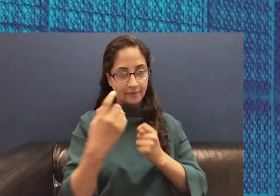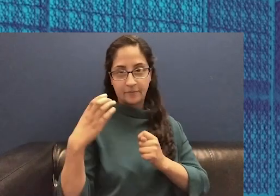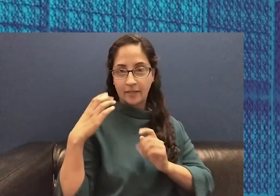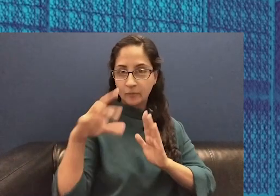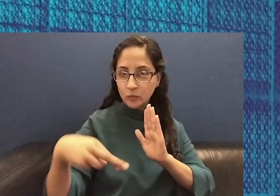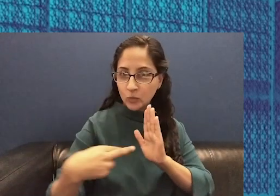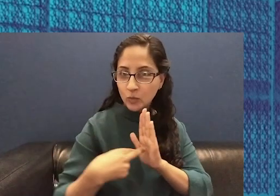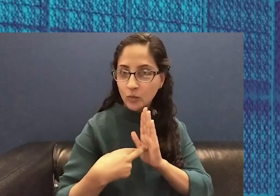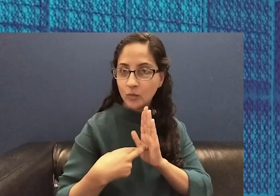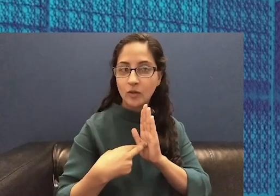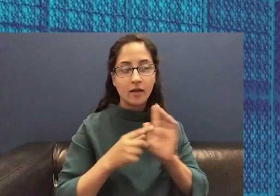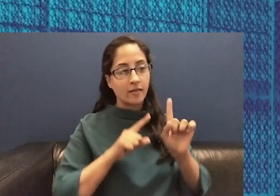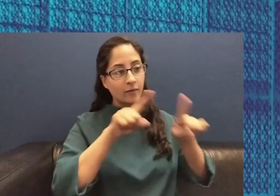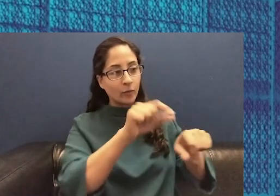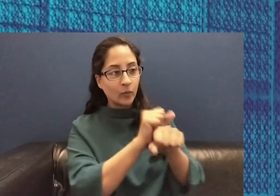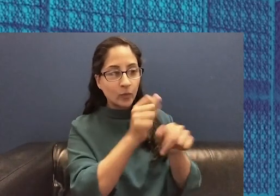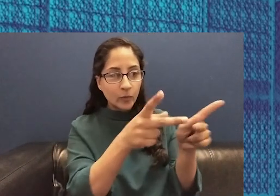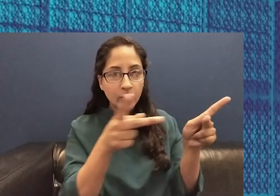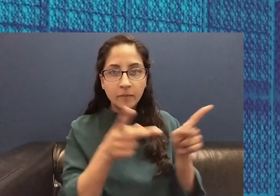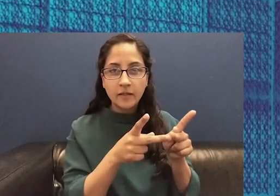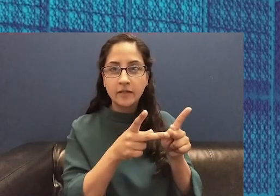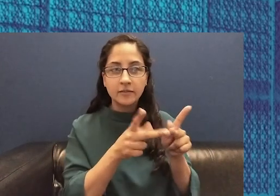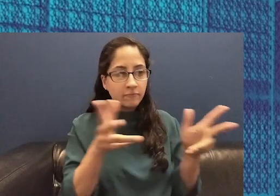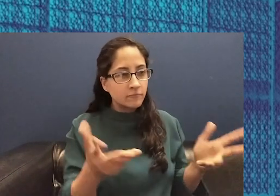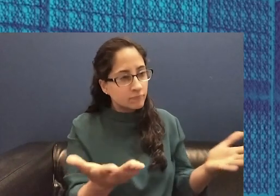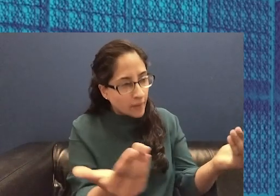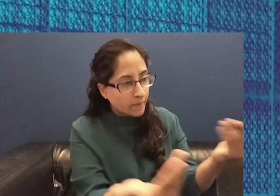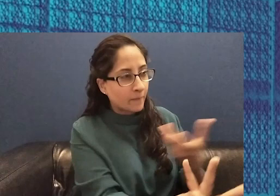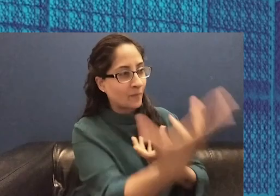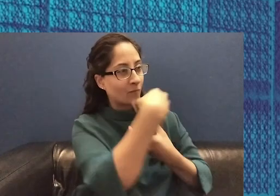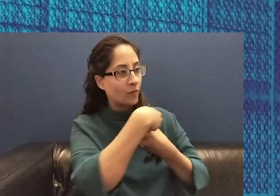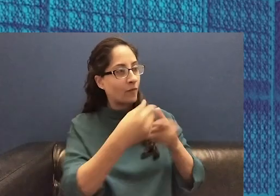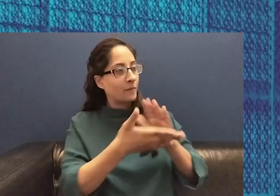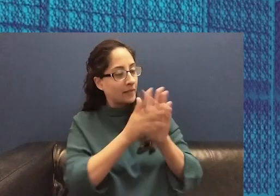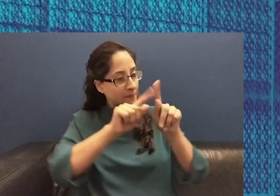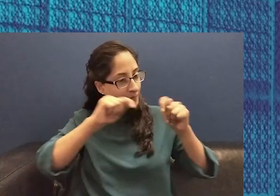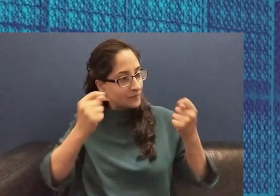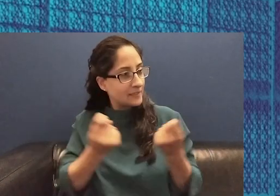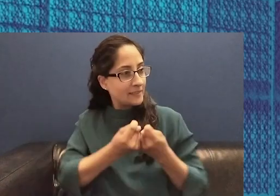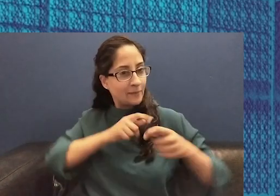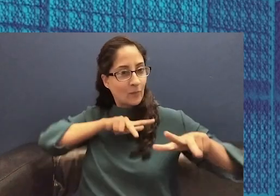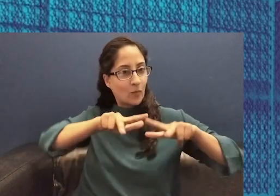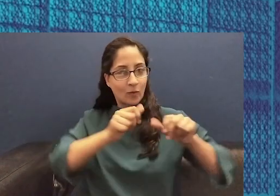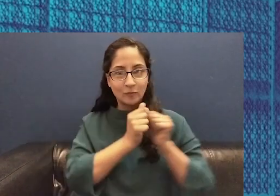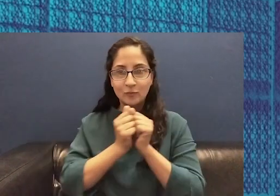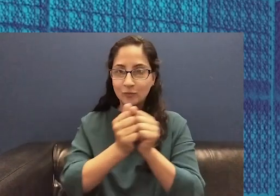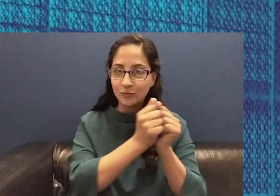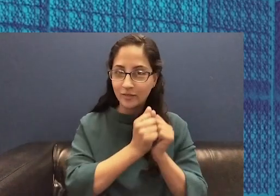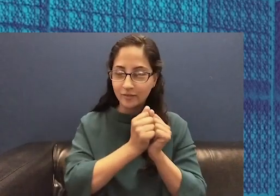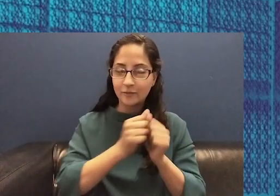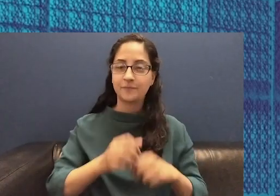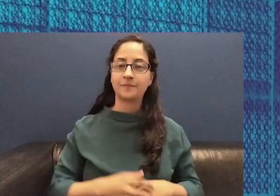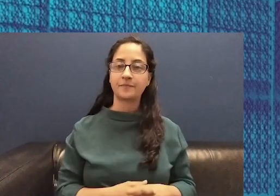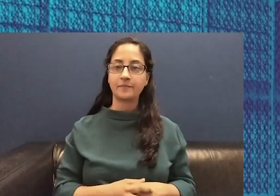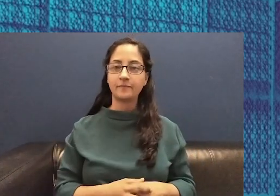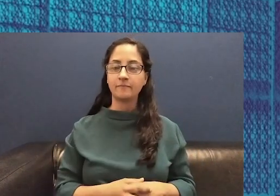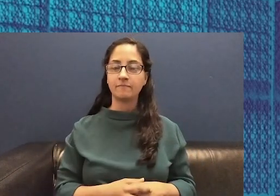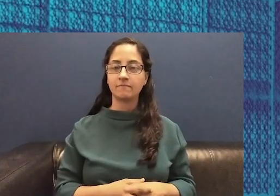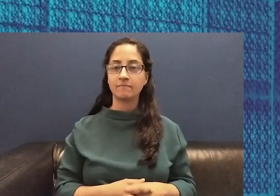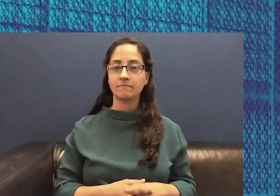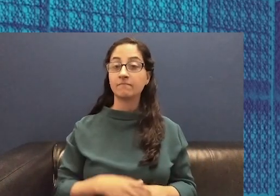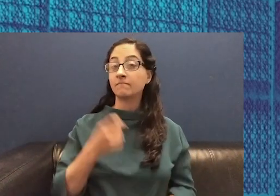themes this year for the walk is to remember that even as we begin the slow crawling out of this